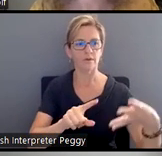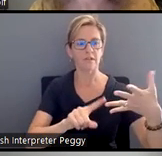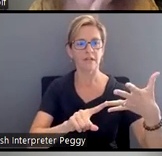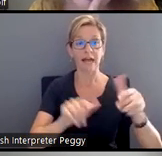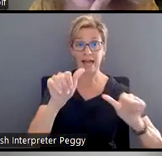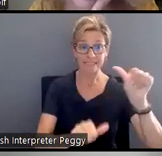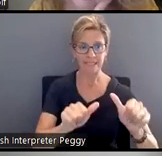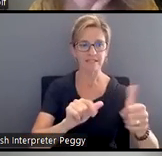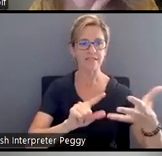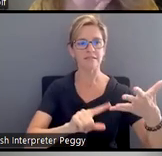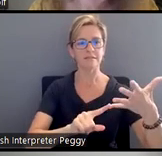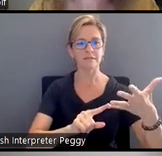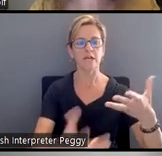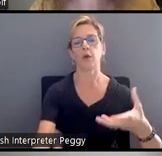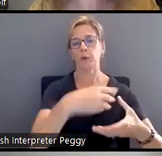and including.